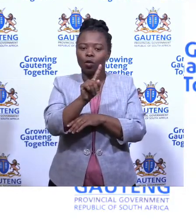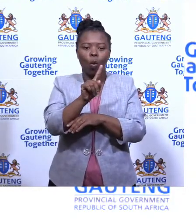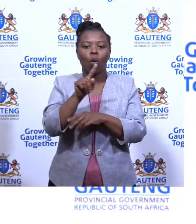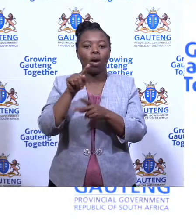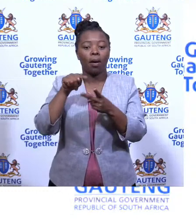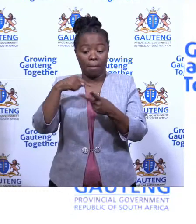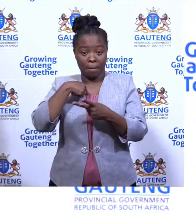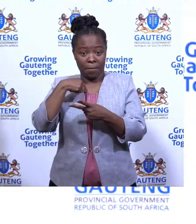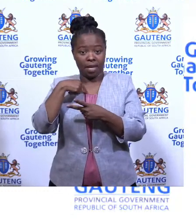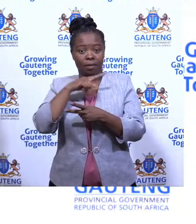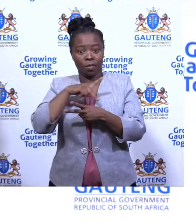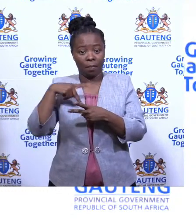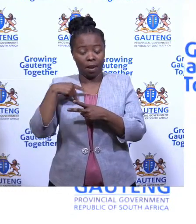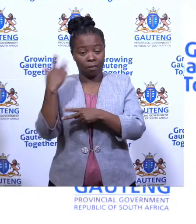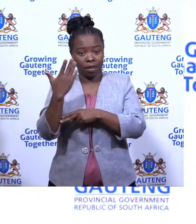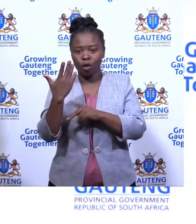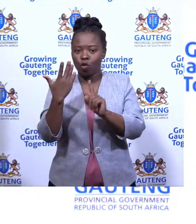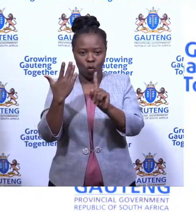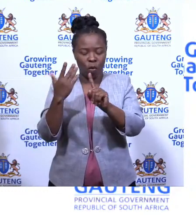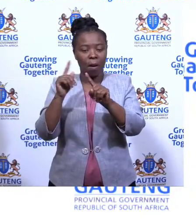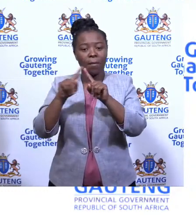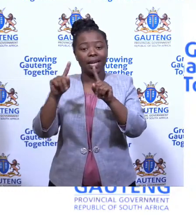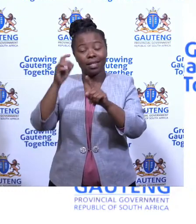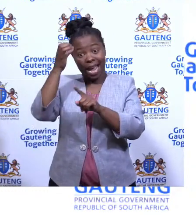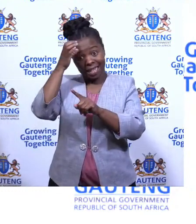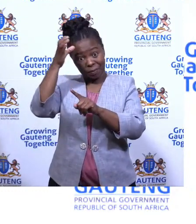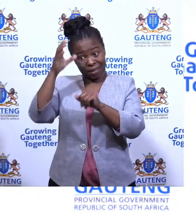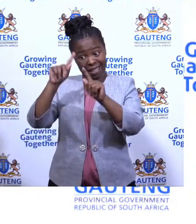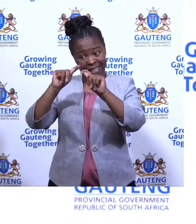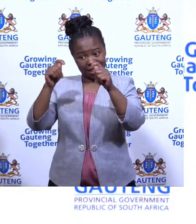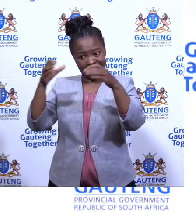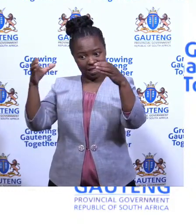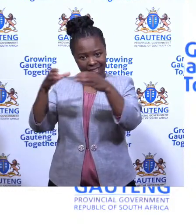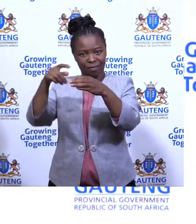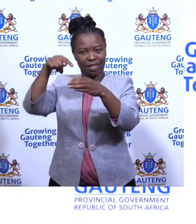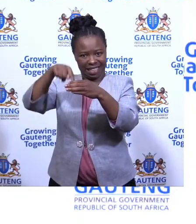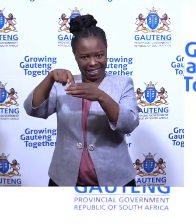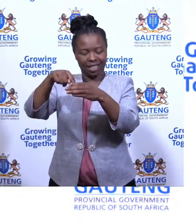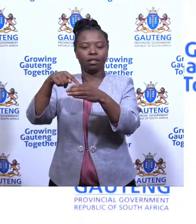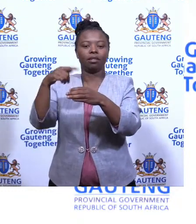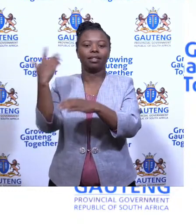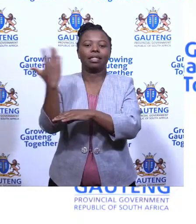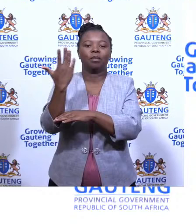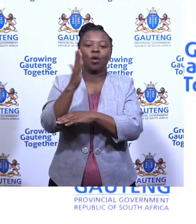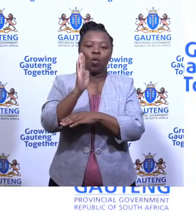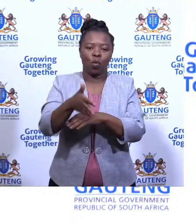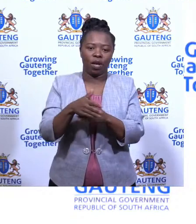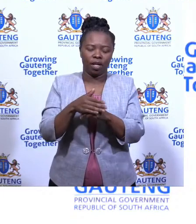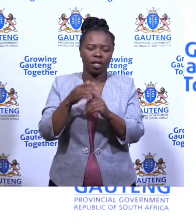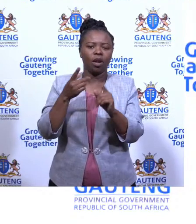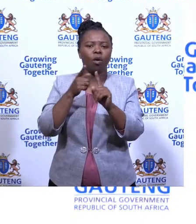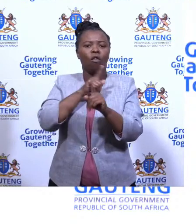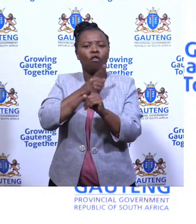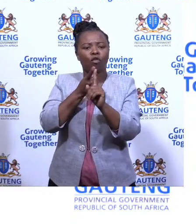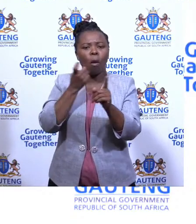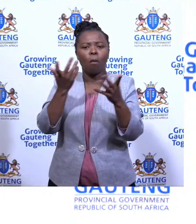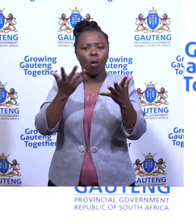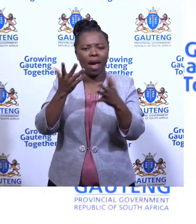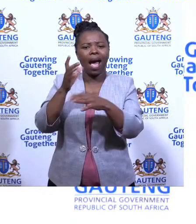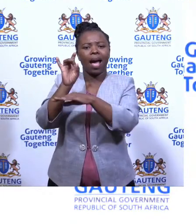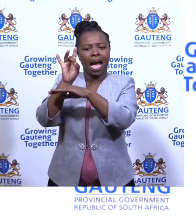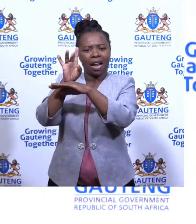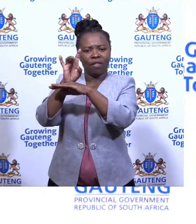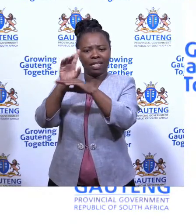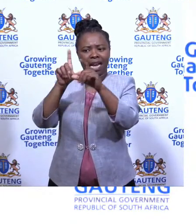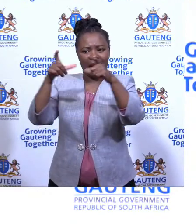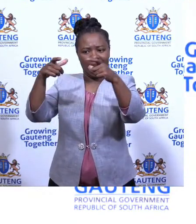me, but by the team of experts who come from the advisory council of the province. So I